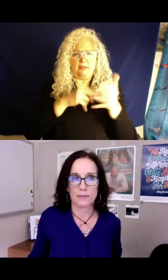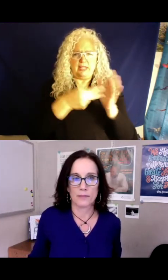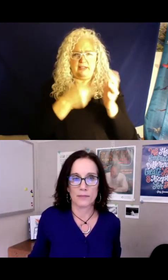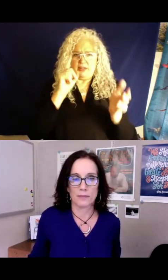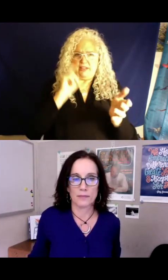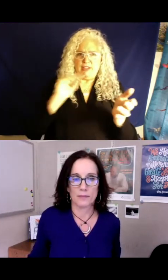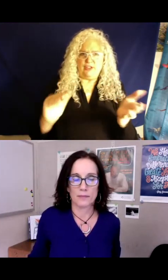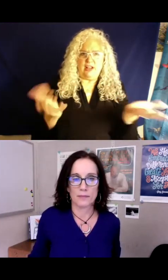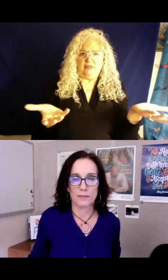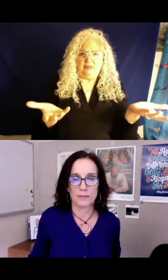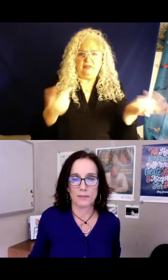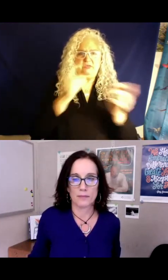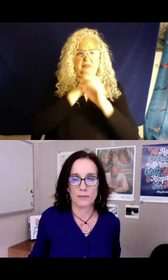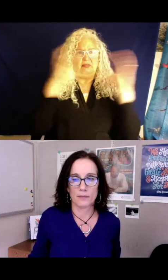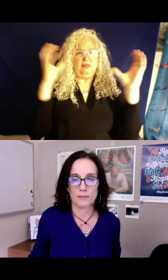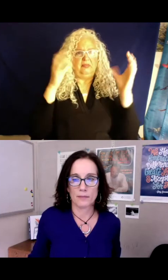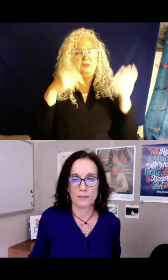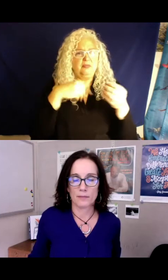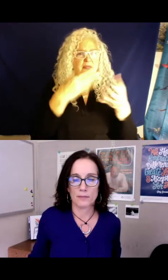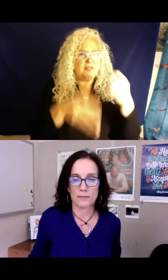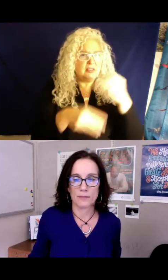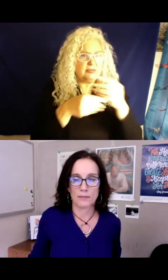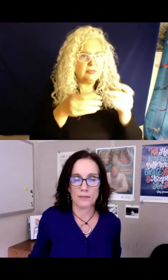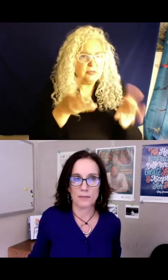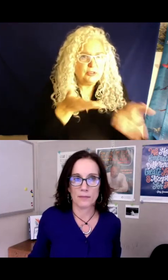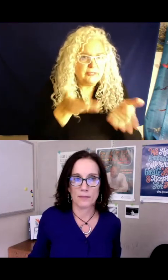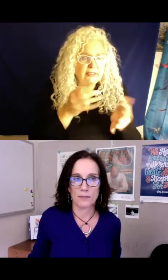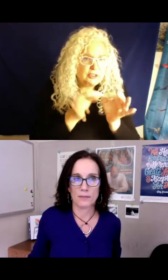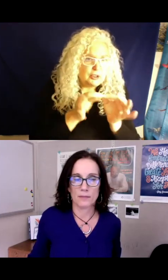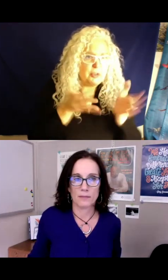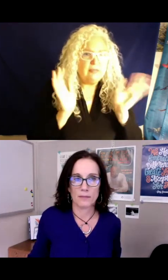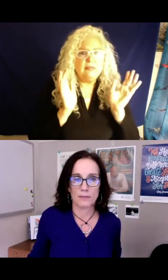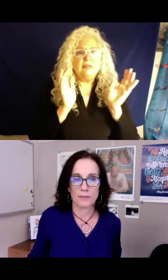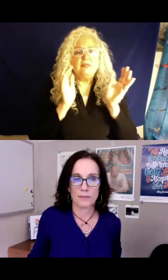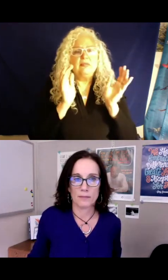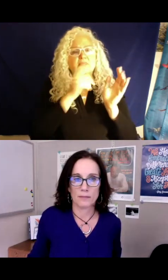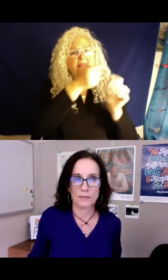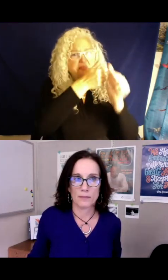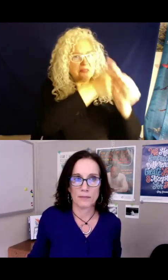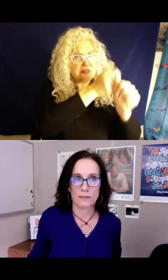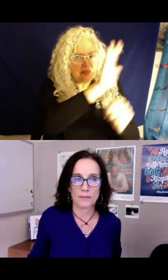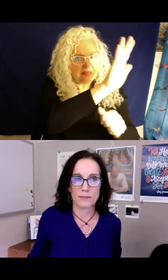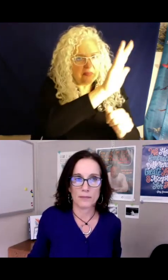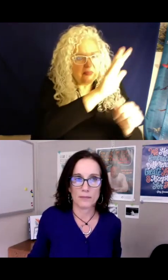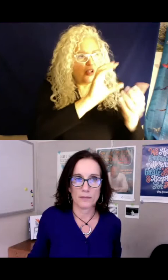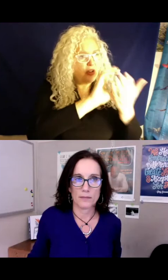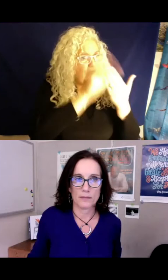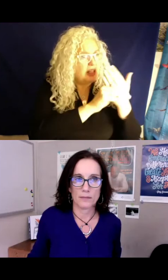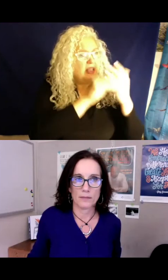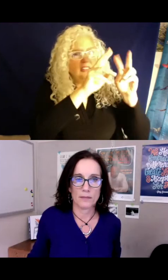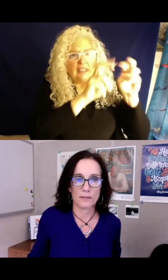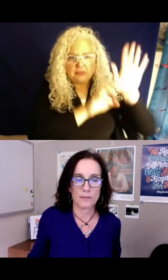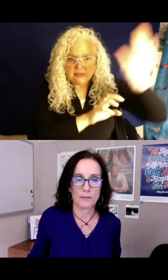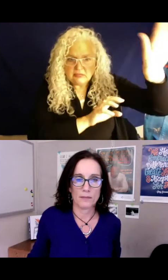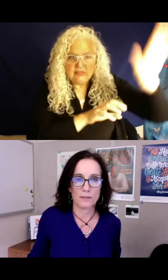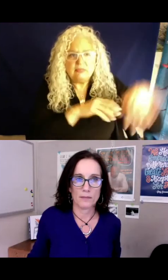mainstream. And what do those terms mean for your deaf child? And so I want to, adding interpreting